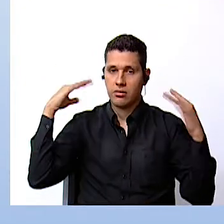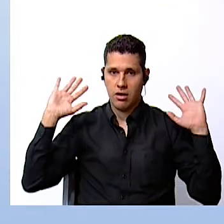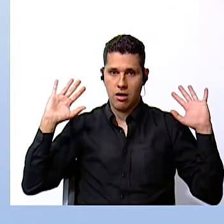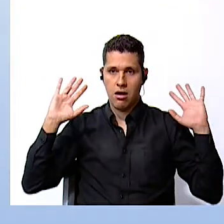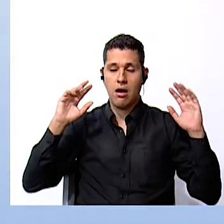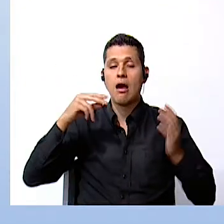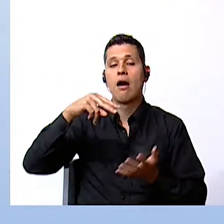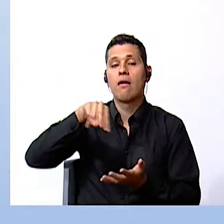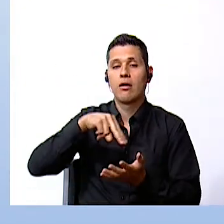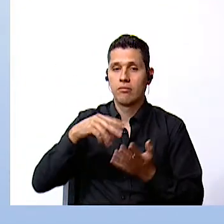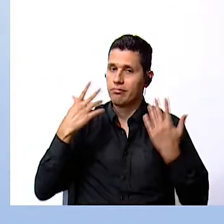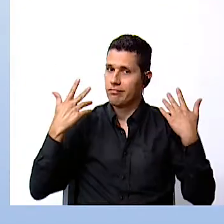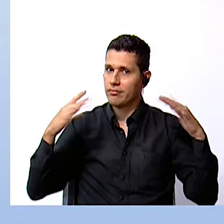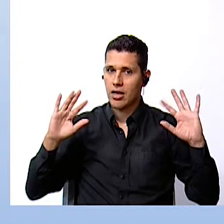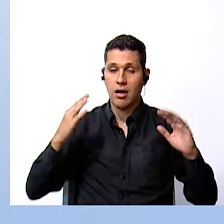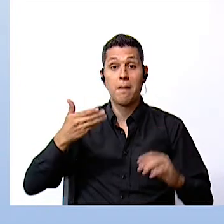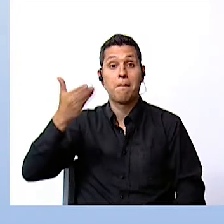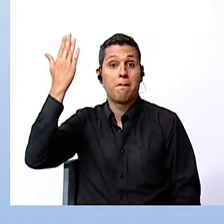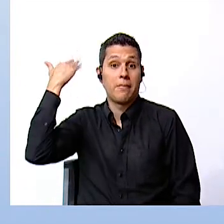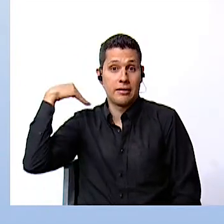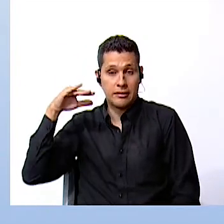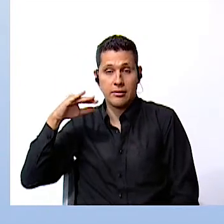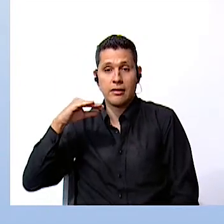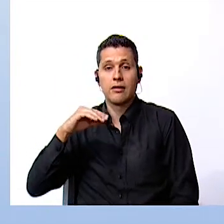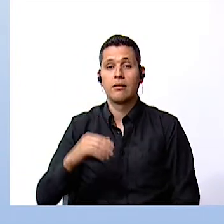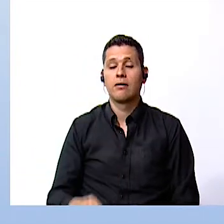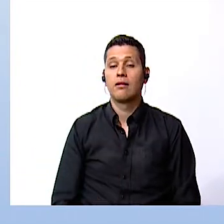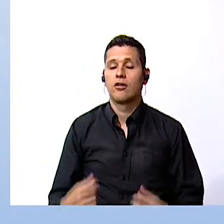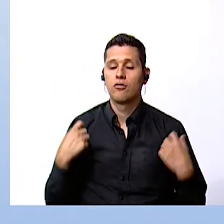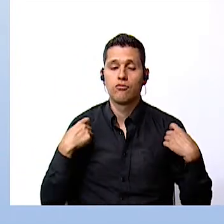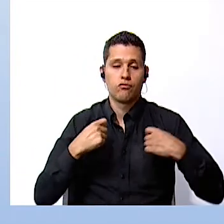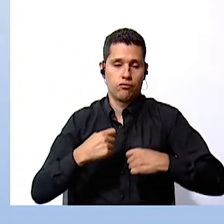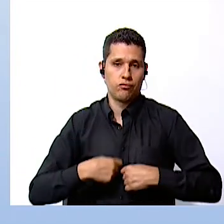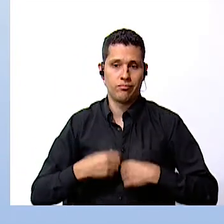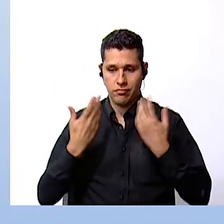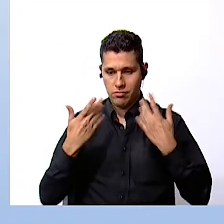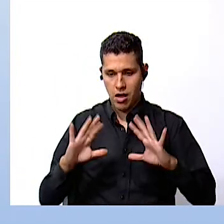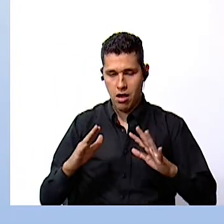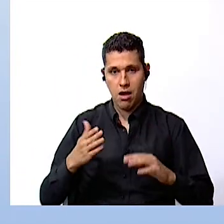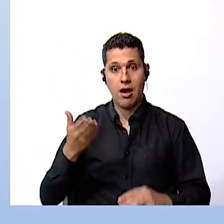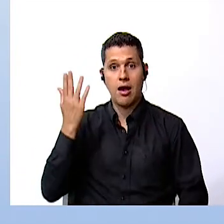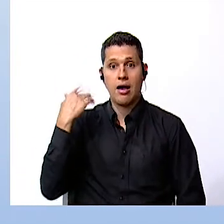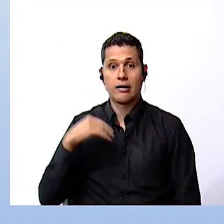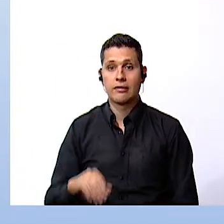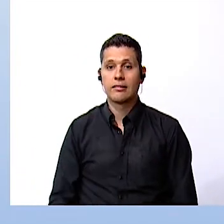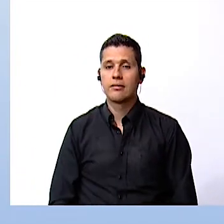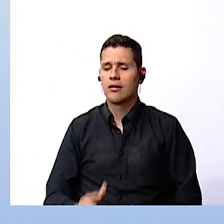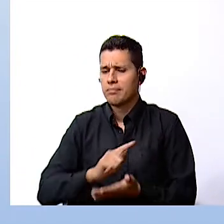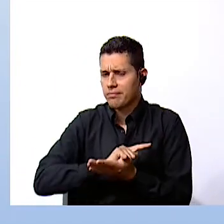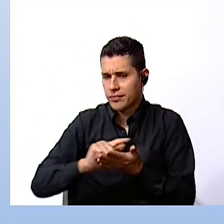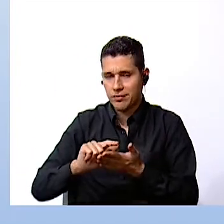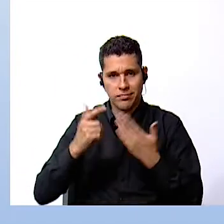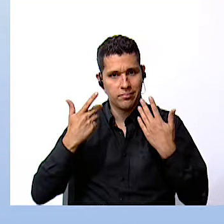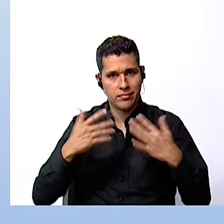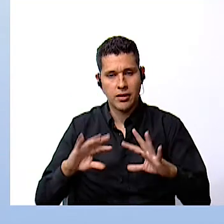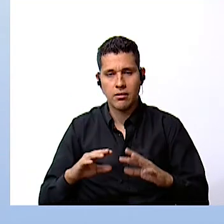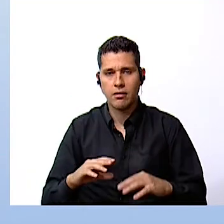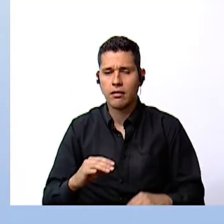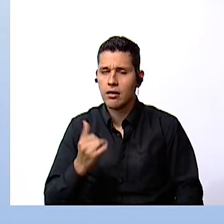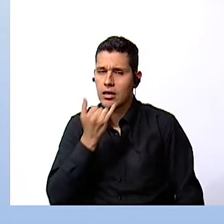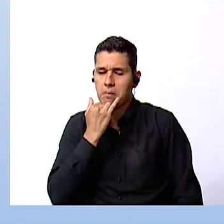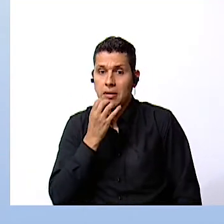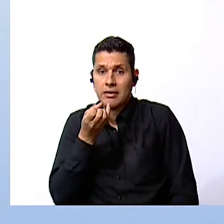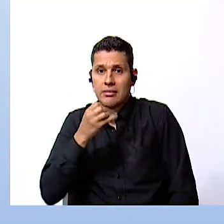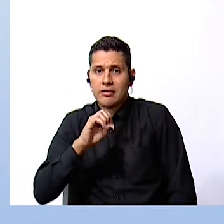danced, dressed, and cleaned. And what about if we change the ED